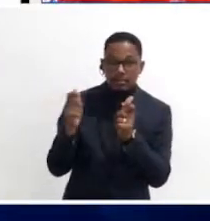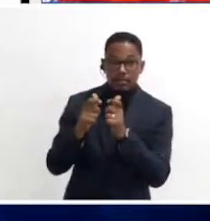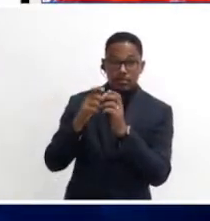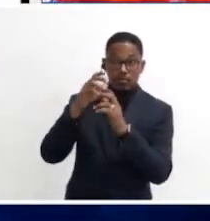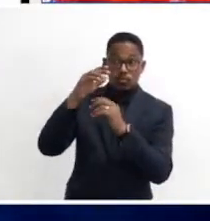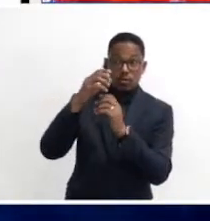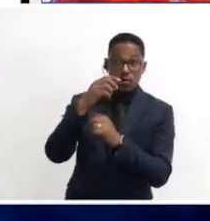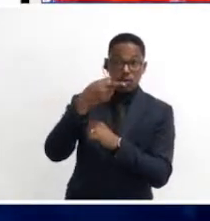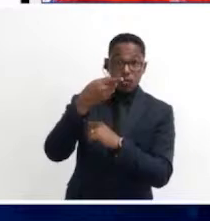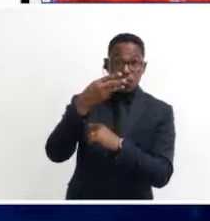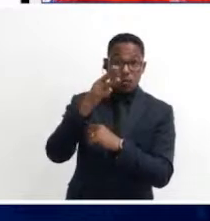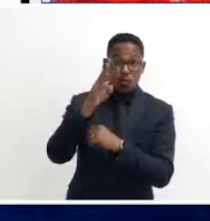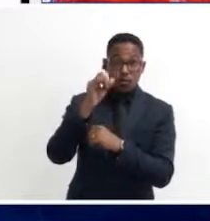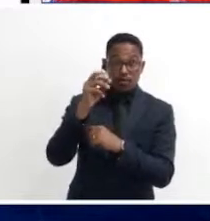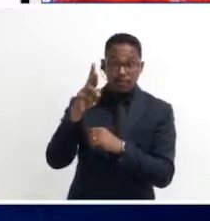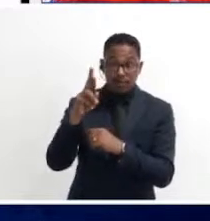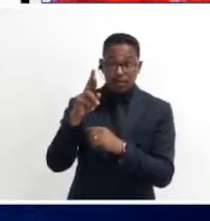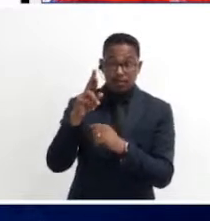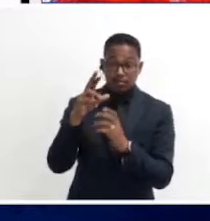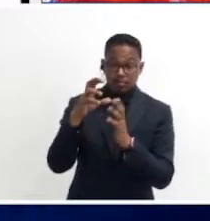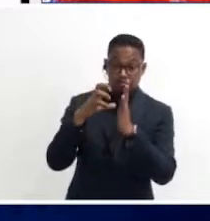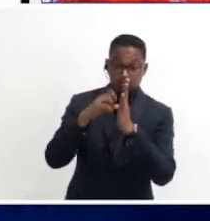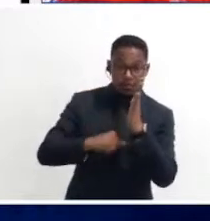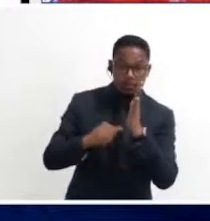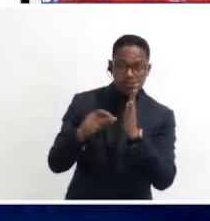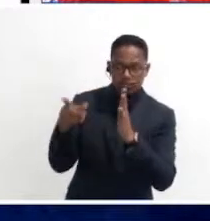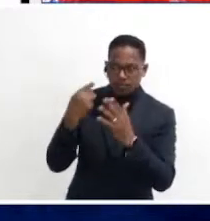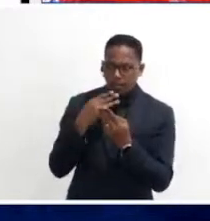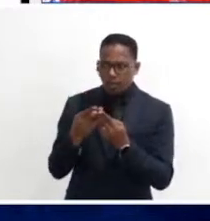material, it all of a sudden becomes flexible.